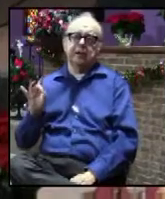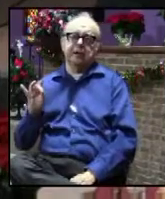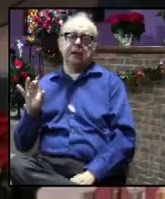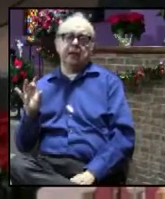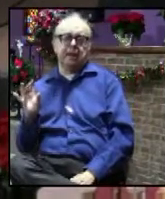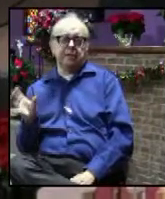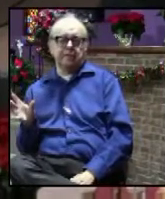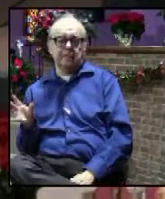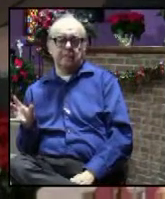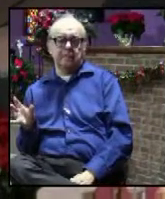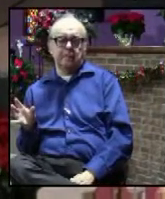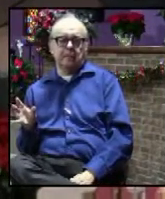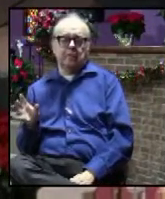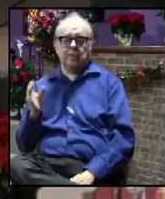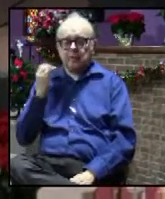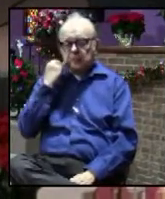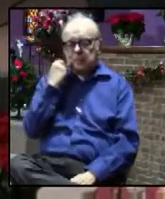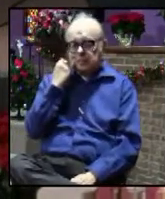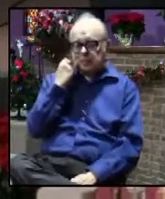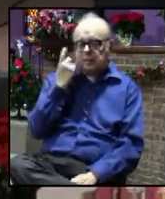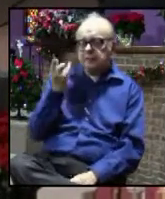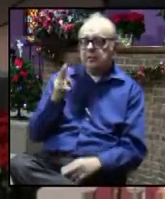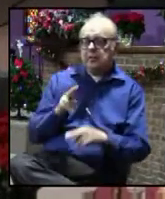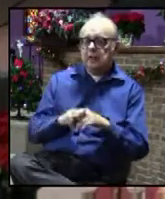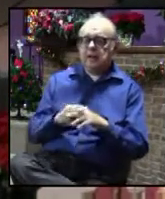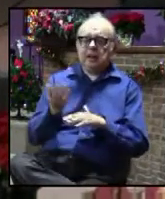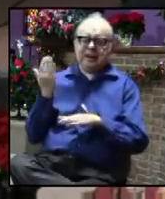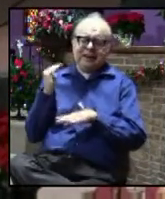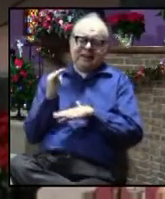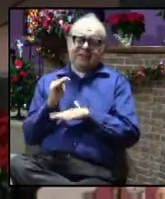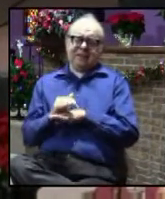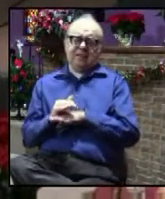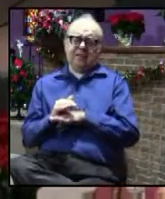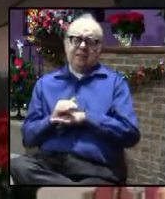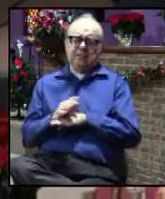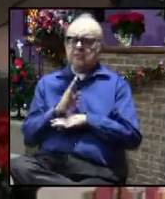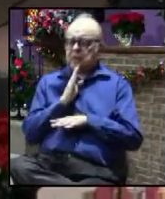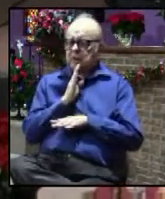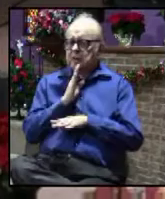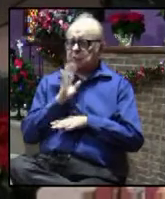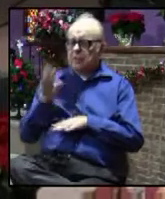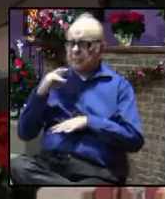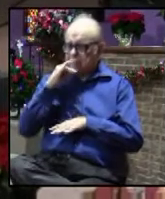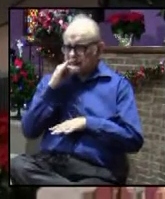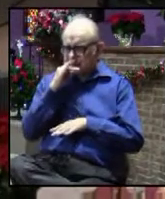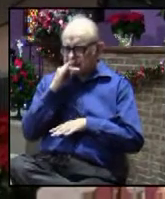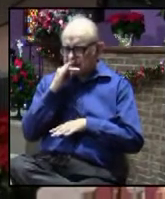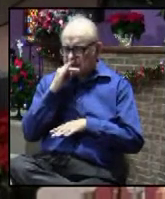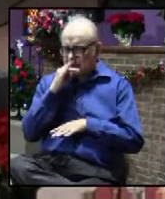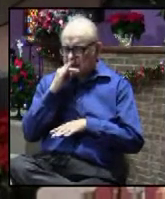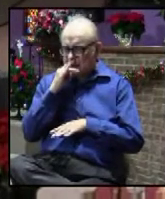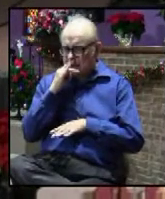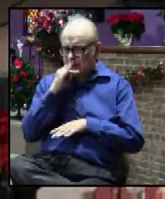1980s, if you were to sit down last night and talk to your kids